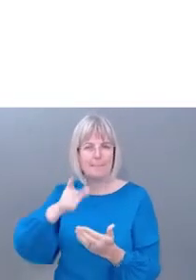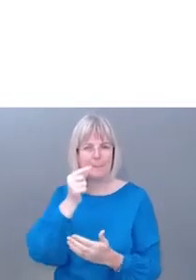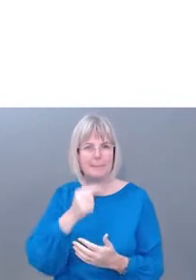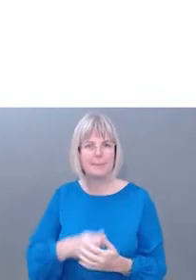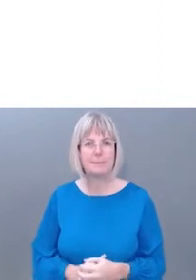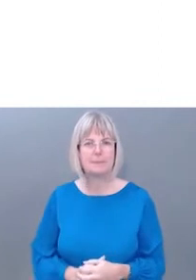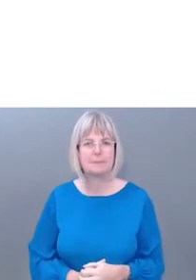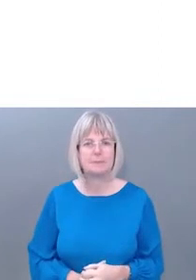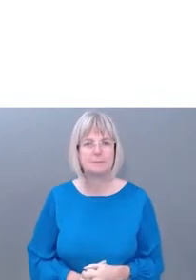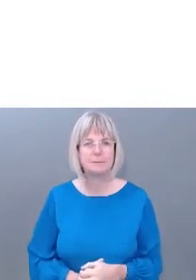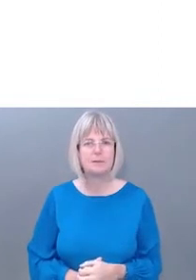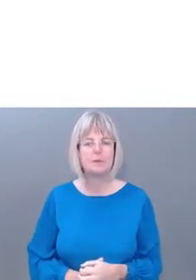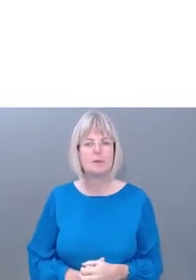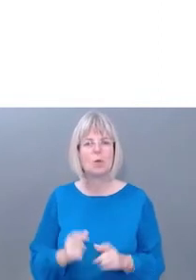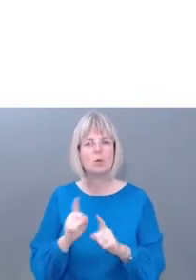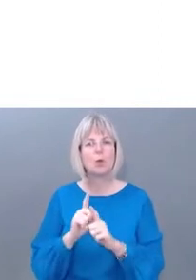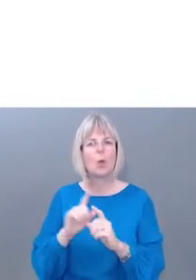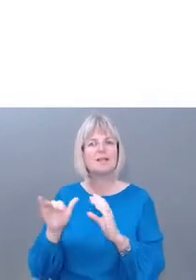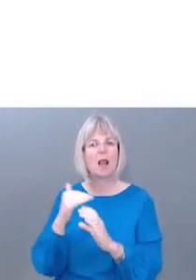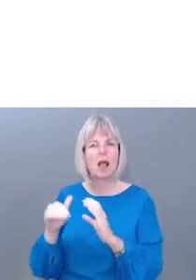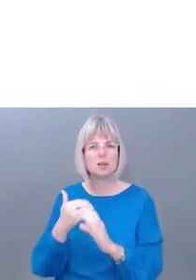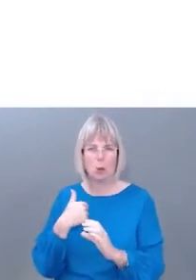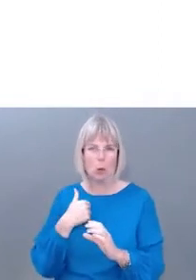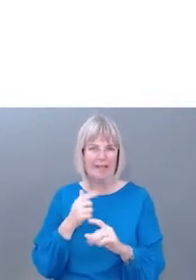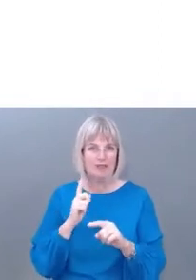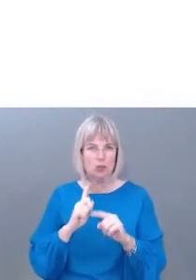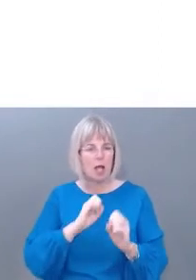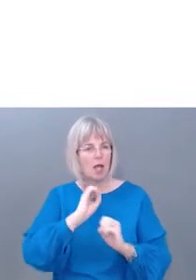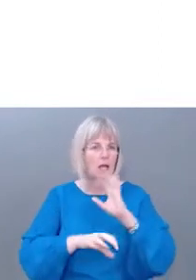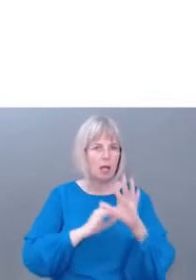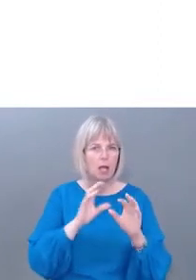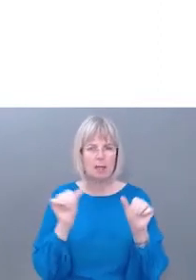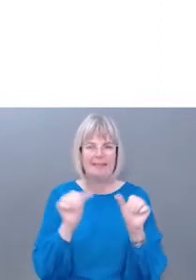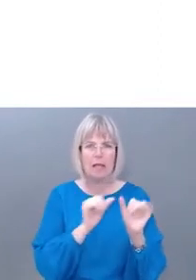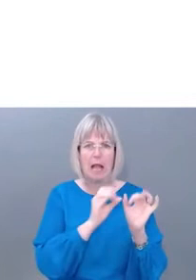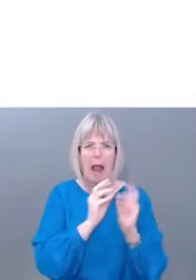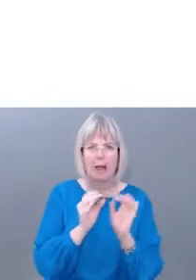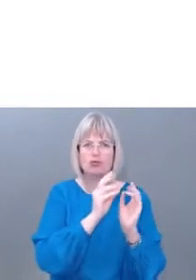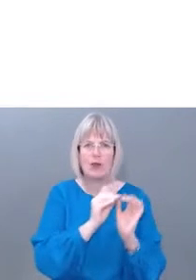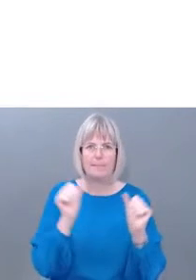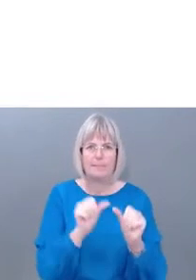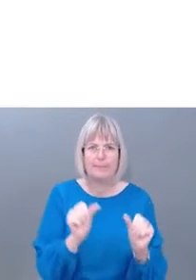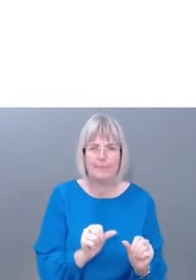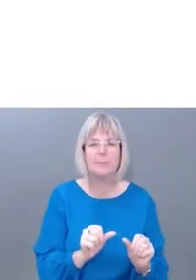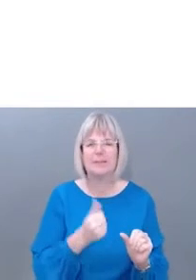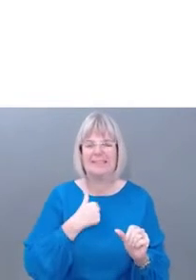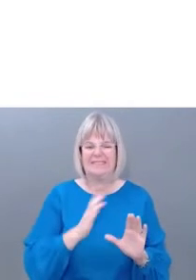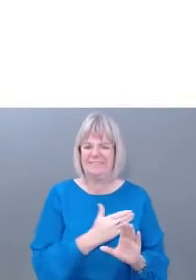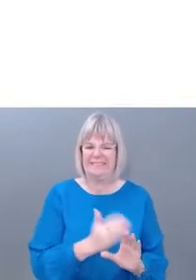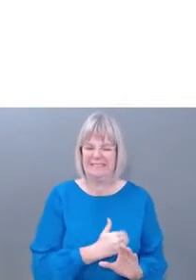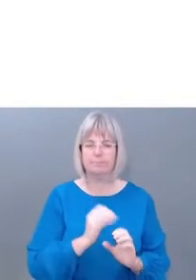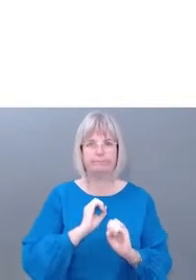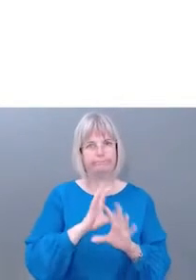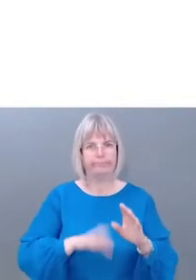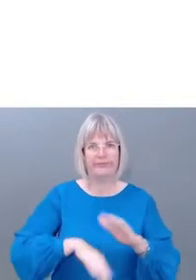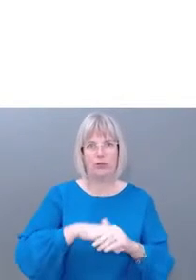tried really hard to filter acronyms out and to explain them. If there is an acronym that slips in that you don't know what it means,